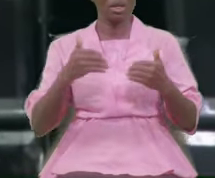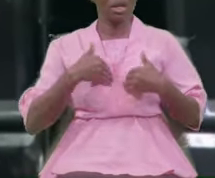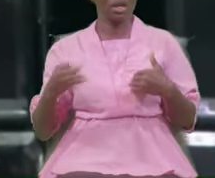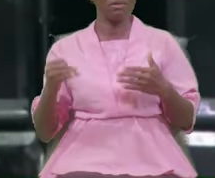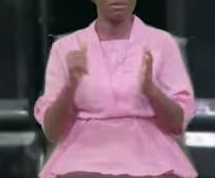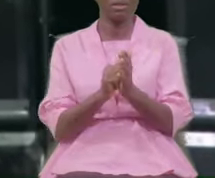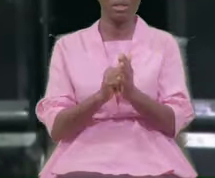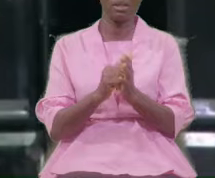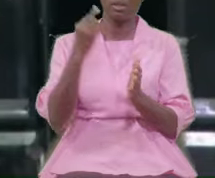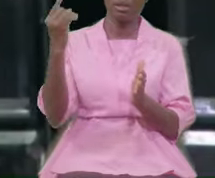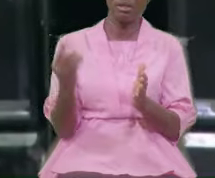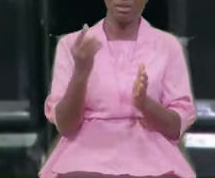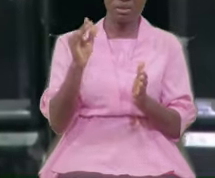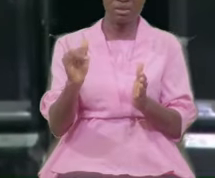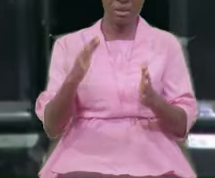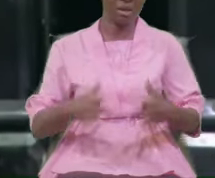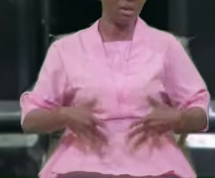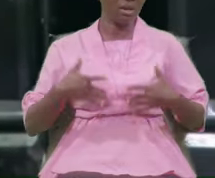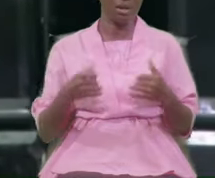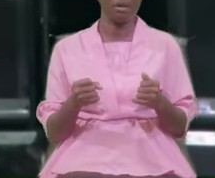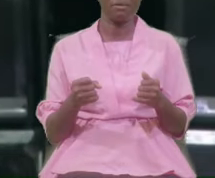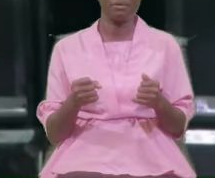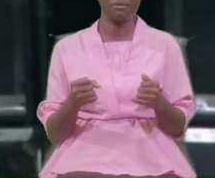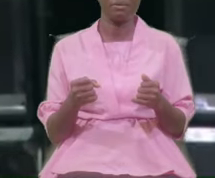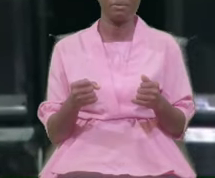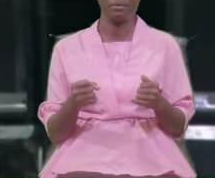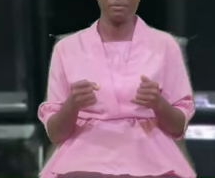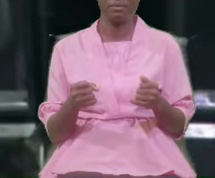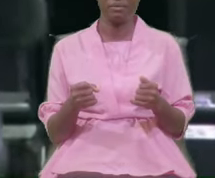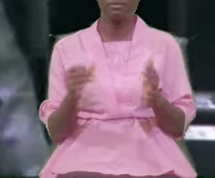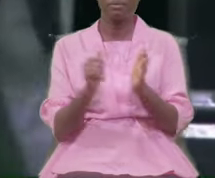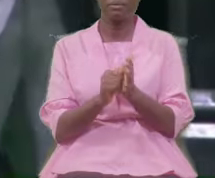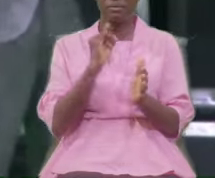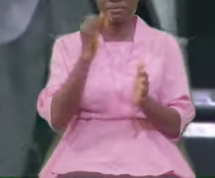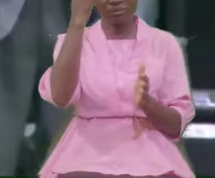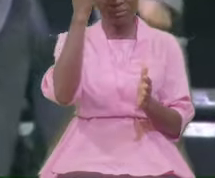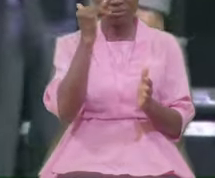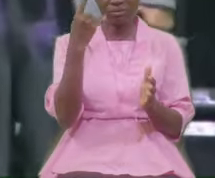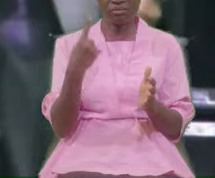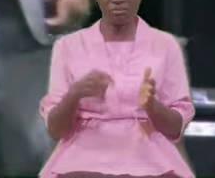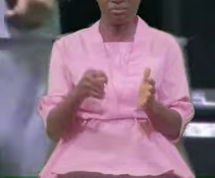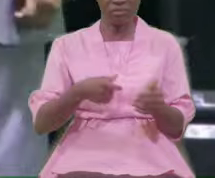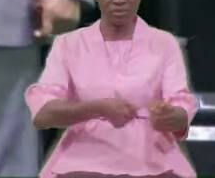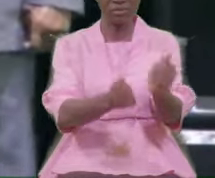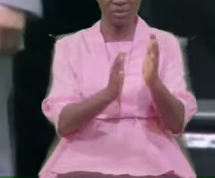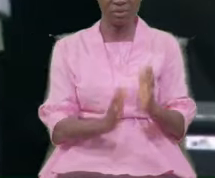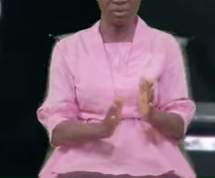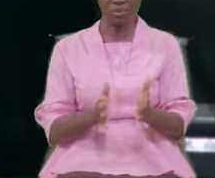that siya pagang the Disciples ask a question